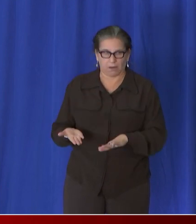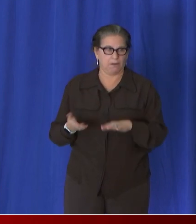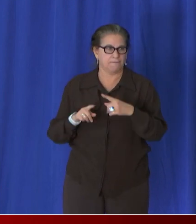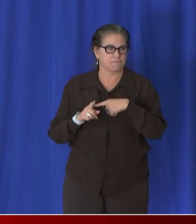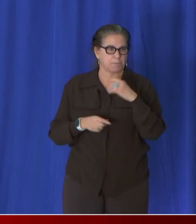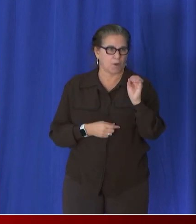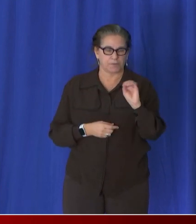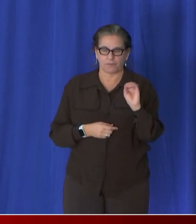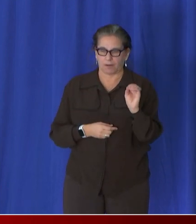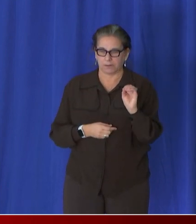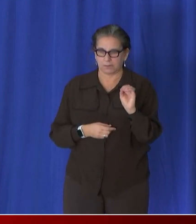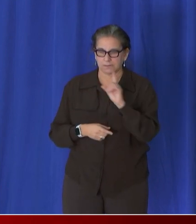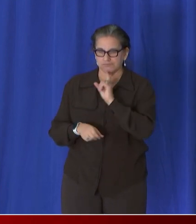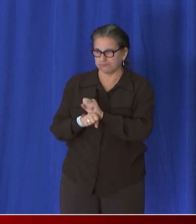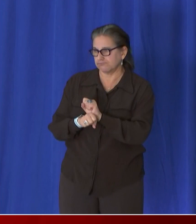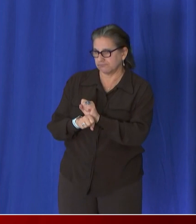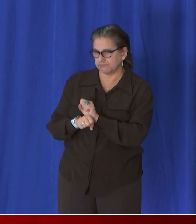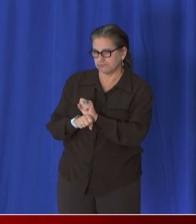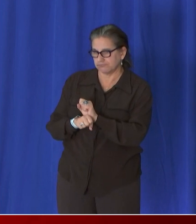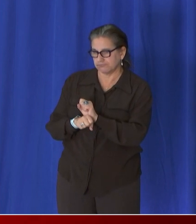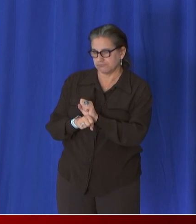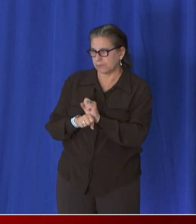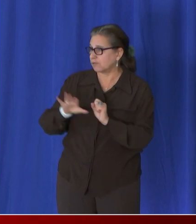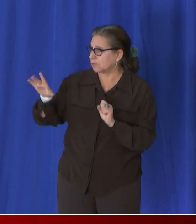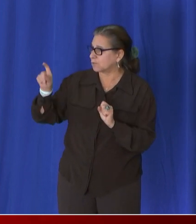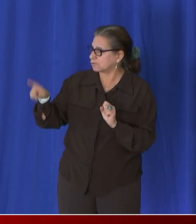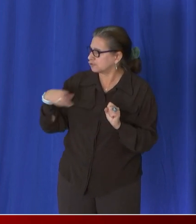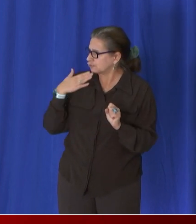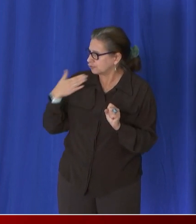to say, and I'm glad you put your question that way,